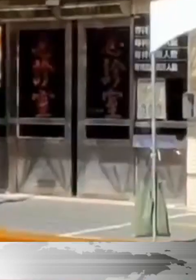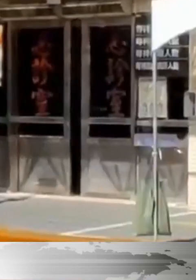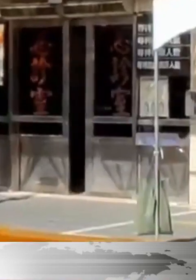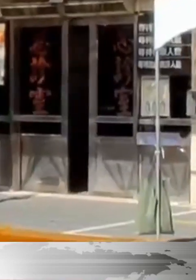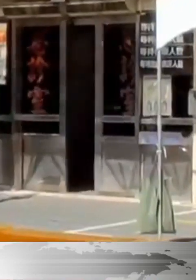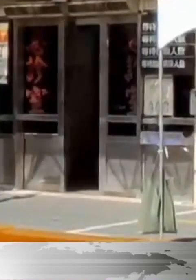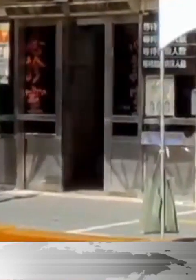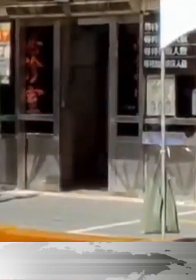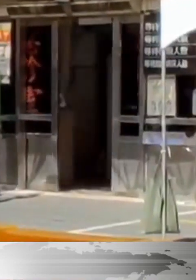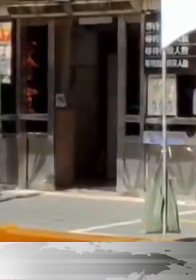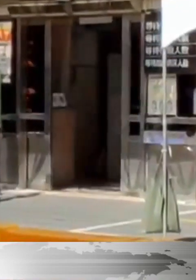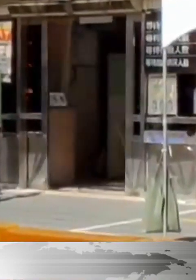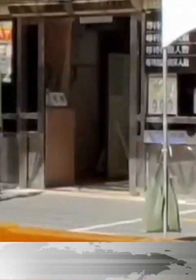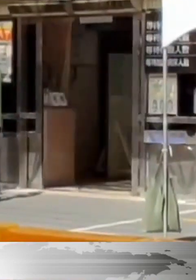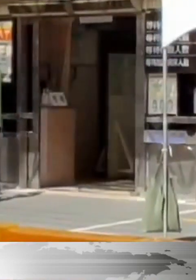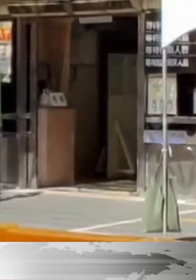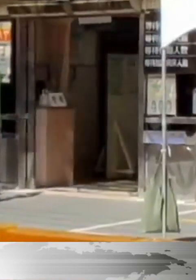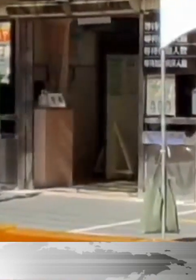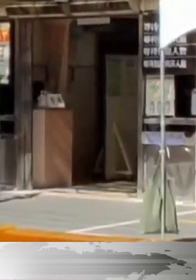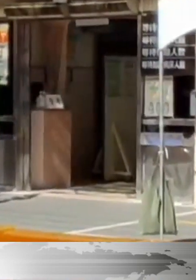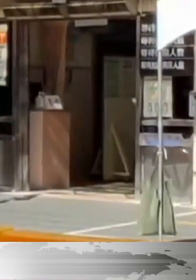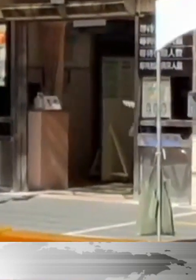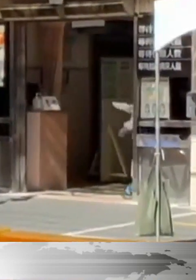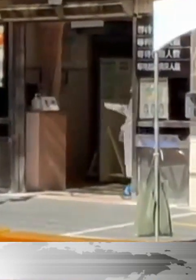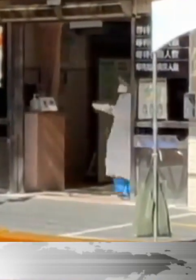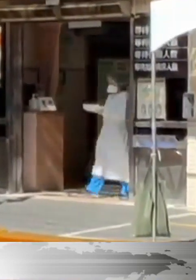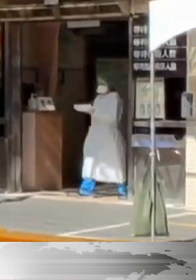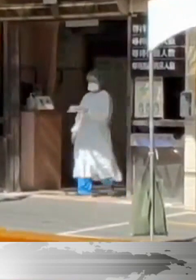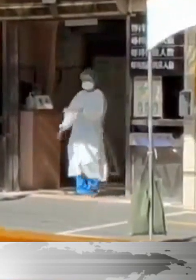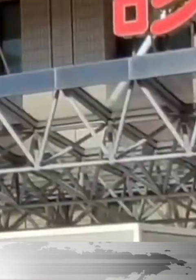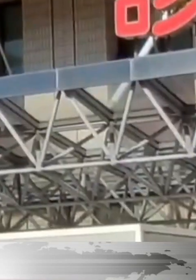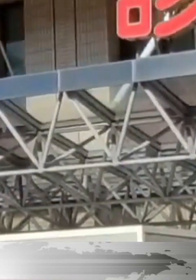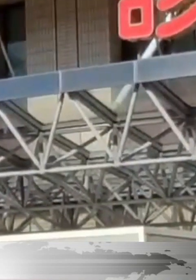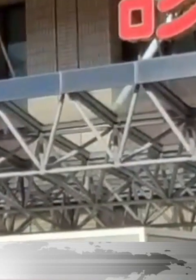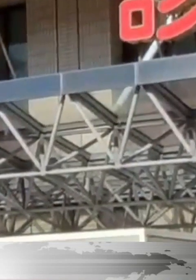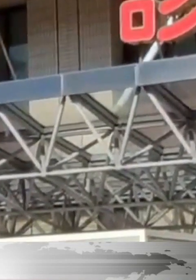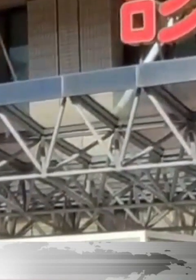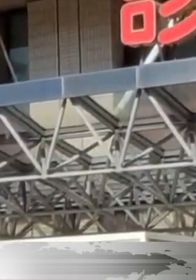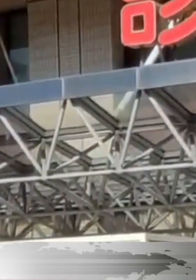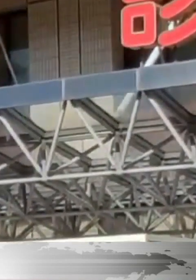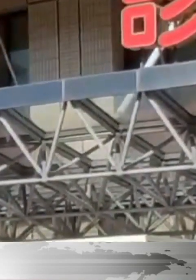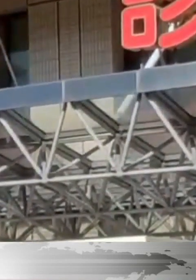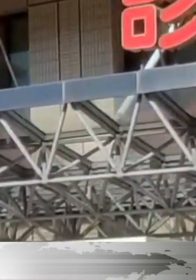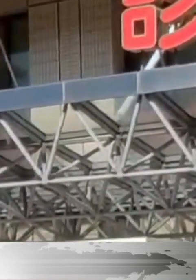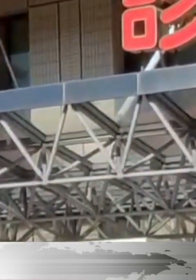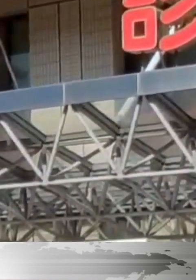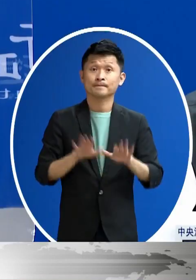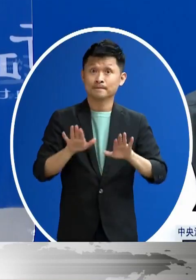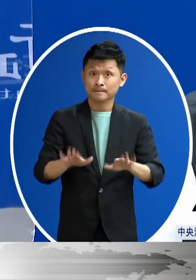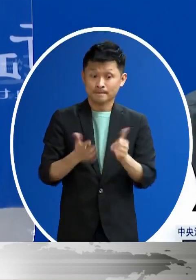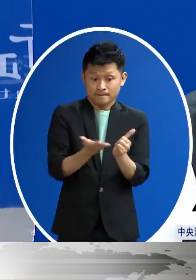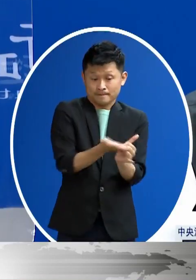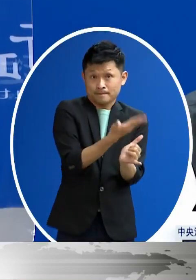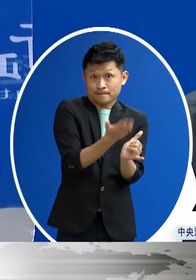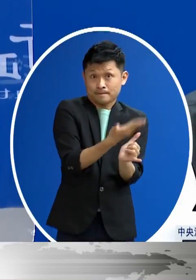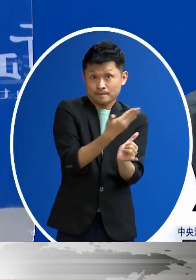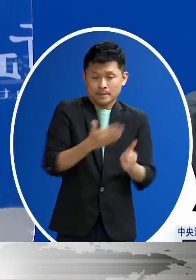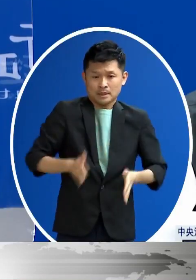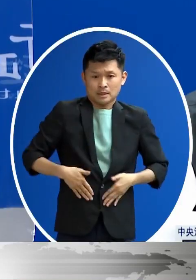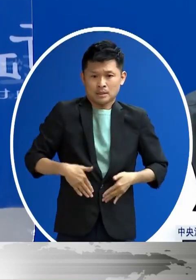the results confirmed. They were told that mild cases of COVID did not require medical attention. In